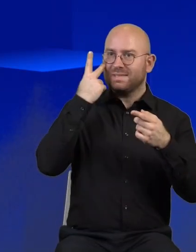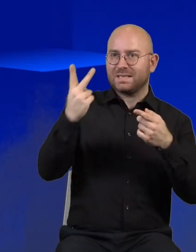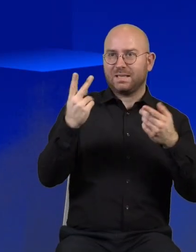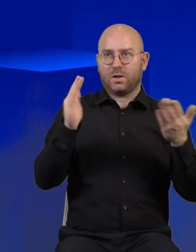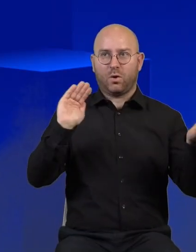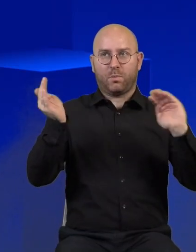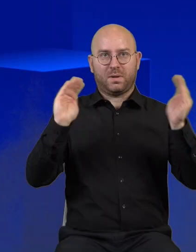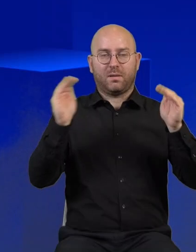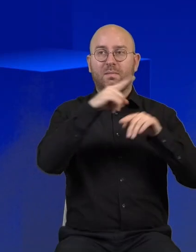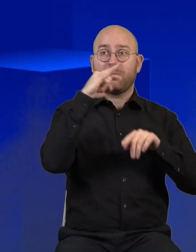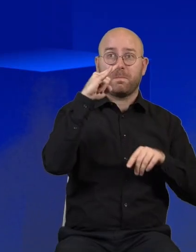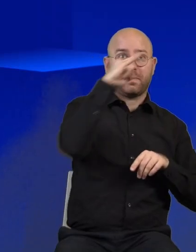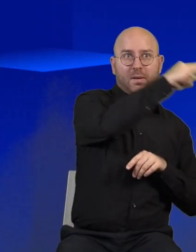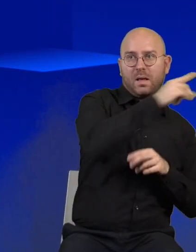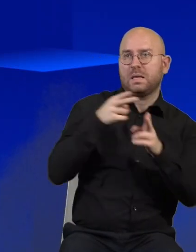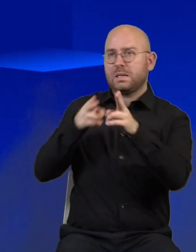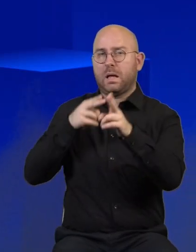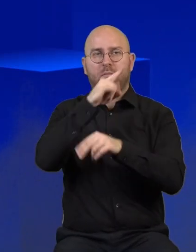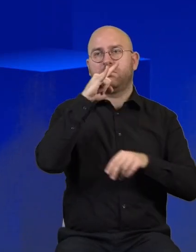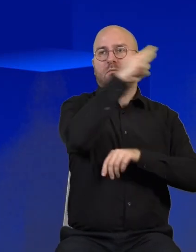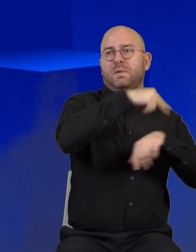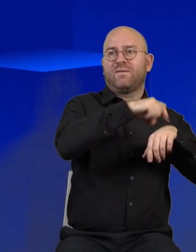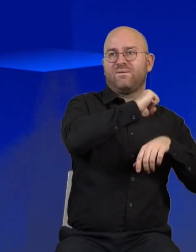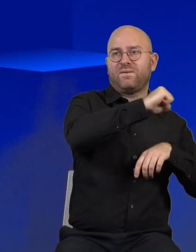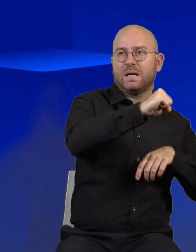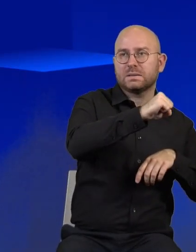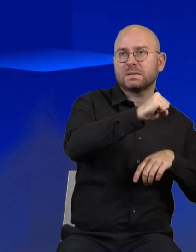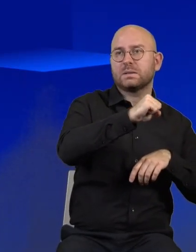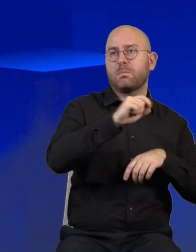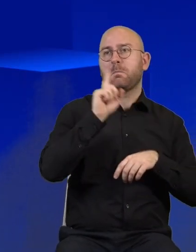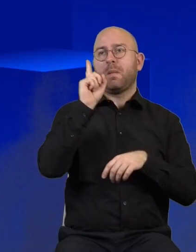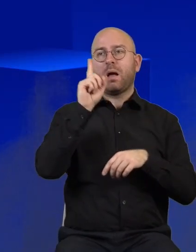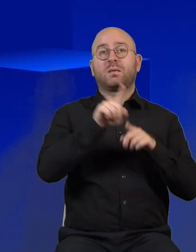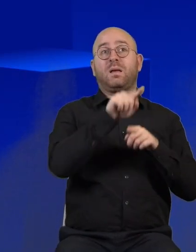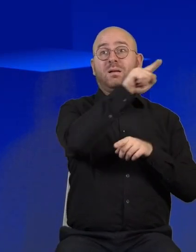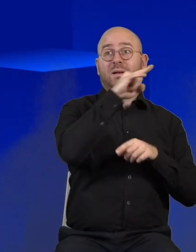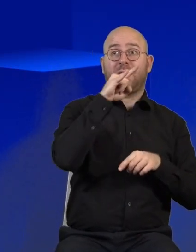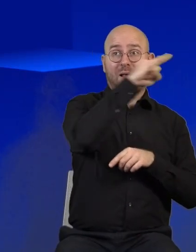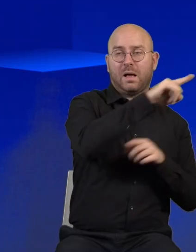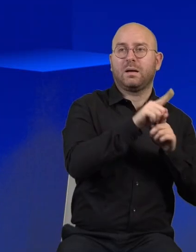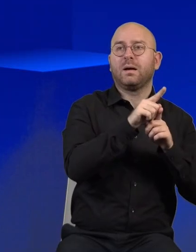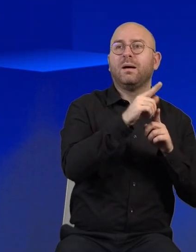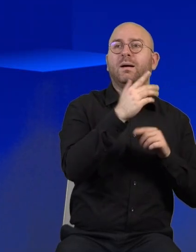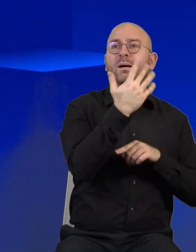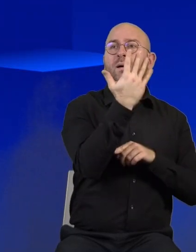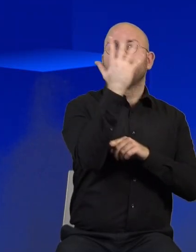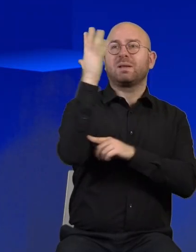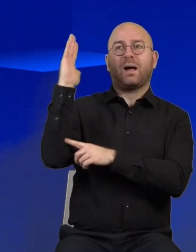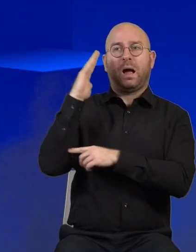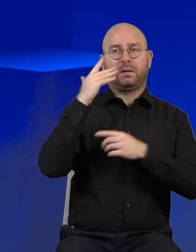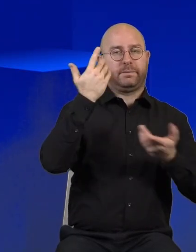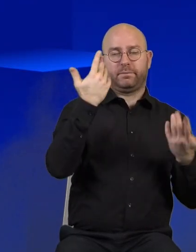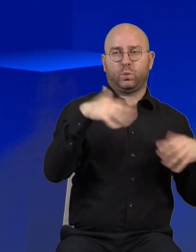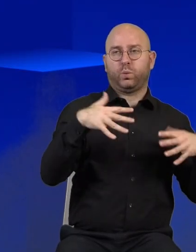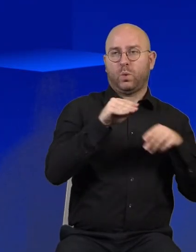time of rail and flights between the EU cities, between EU member states, still the rail